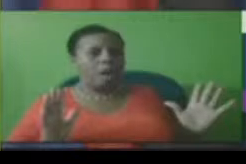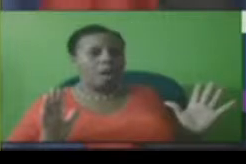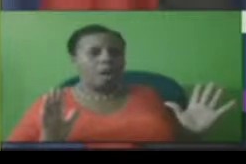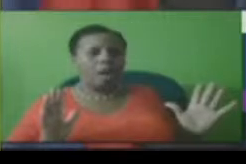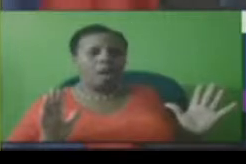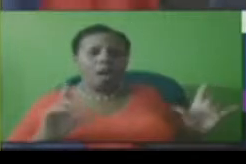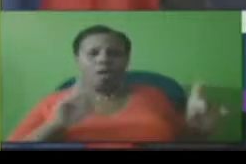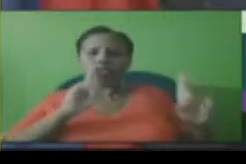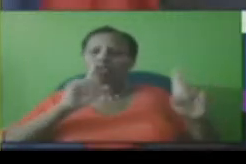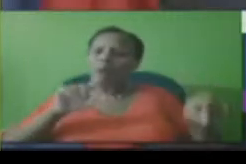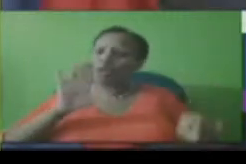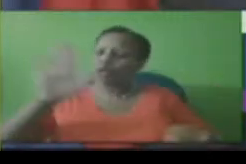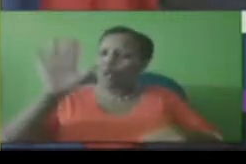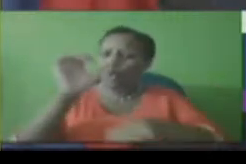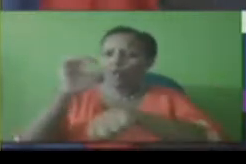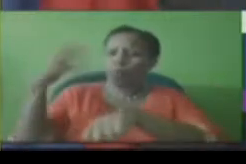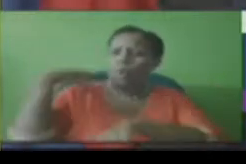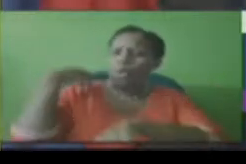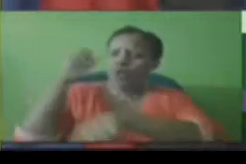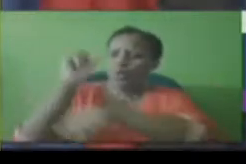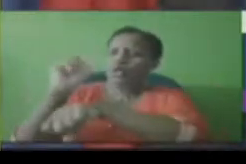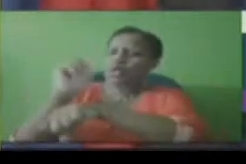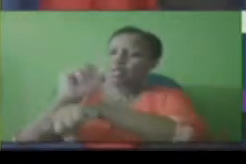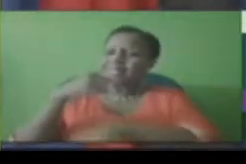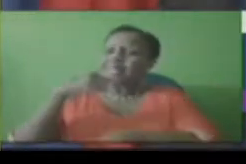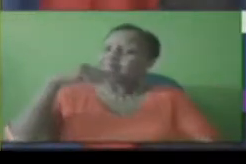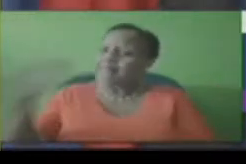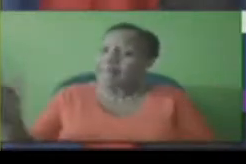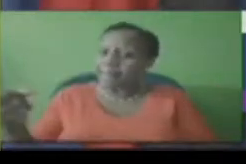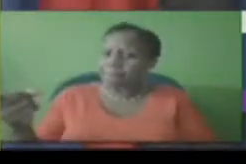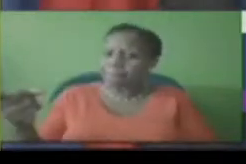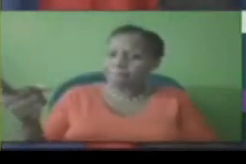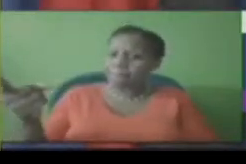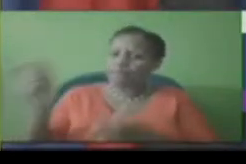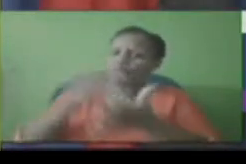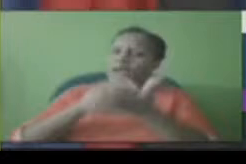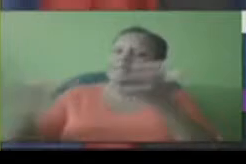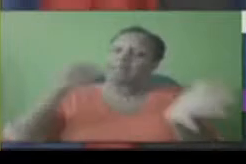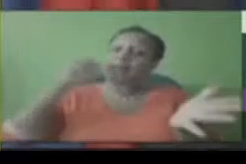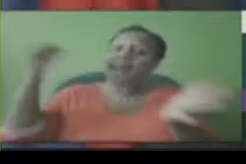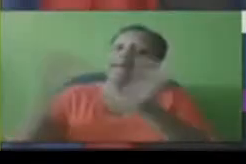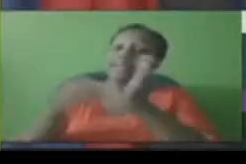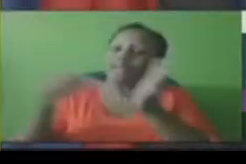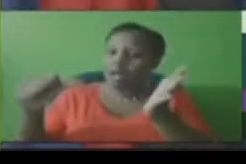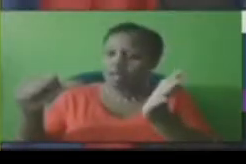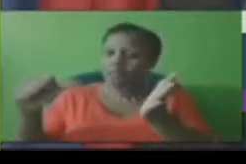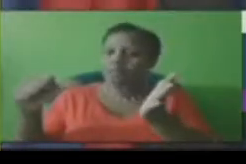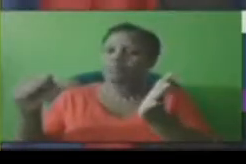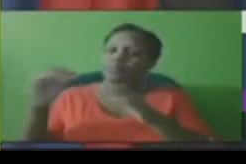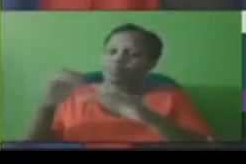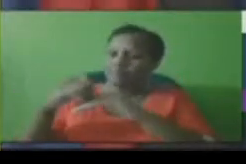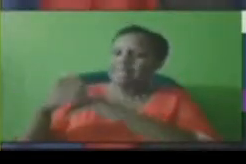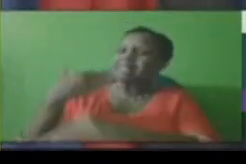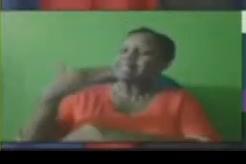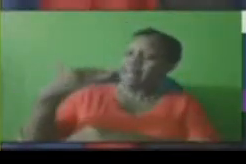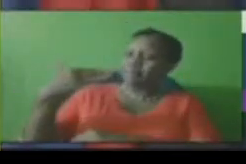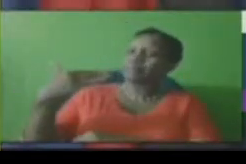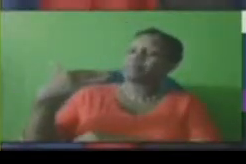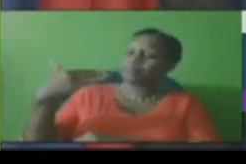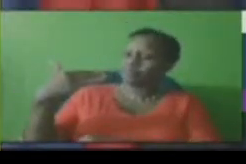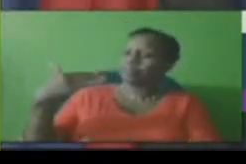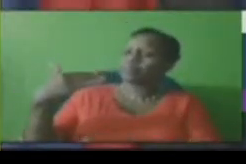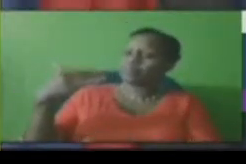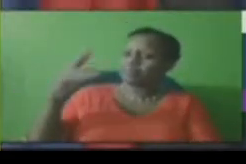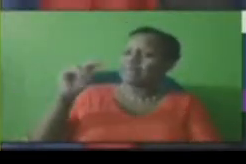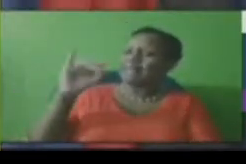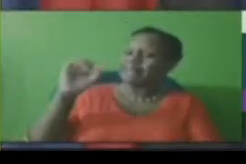employee. Now the employer understands what's going on now and decides, I am not issuing any letter. And that puts the person in